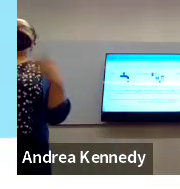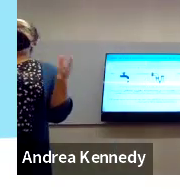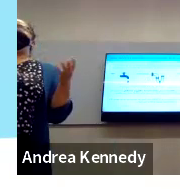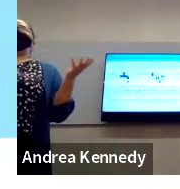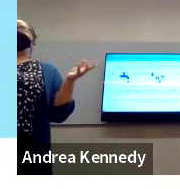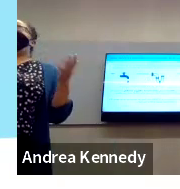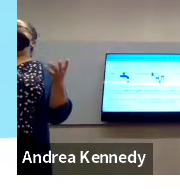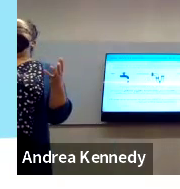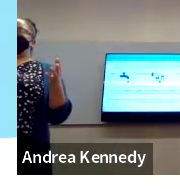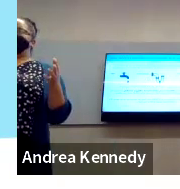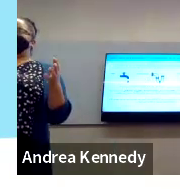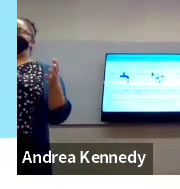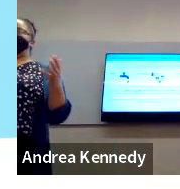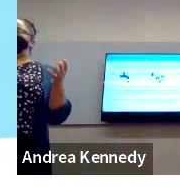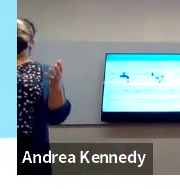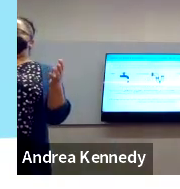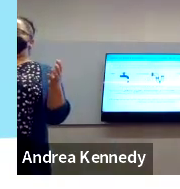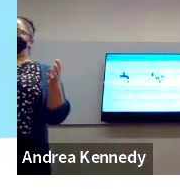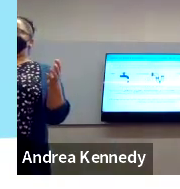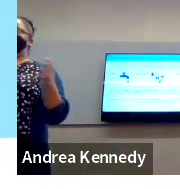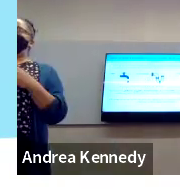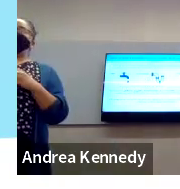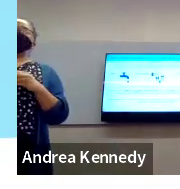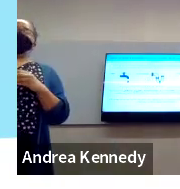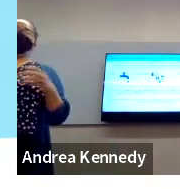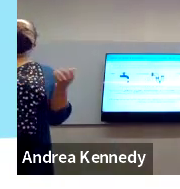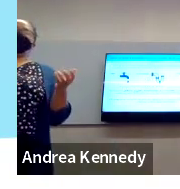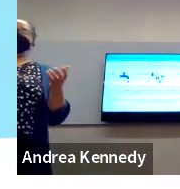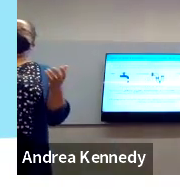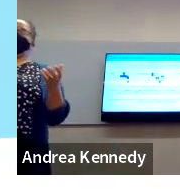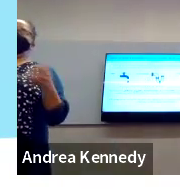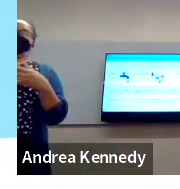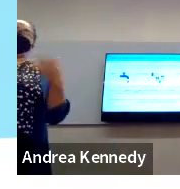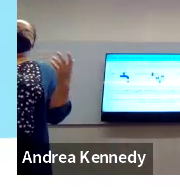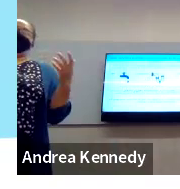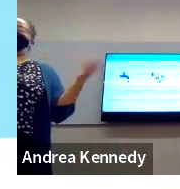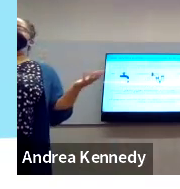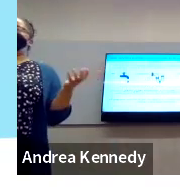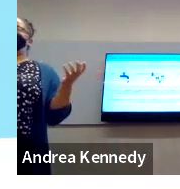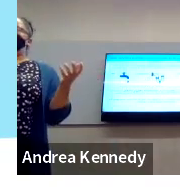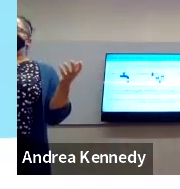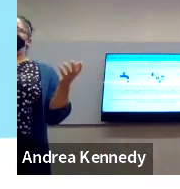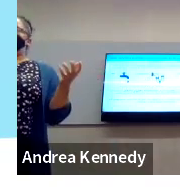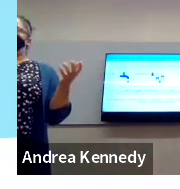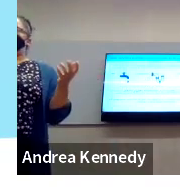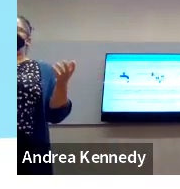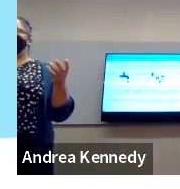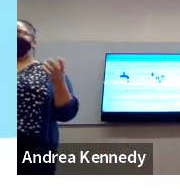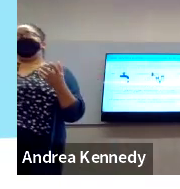allowed, is like $60 per unit. So say someone's paying